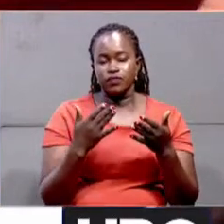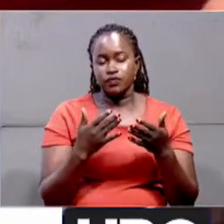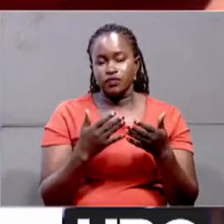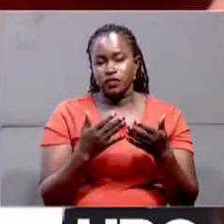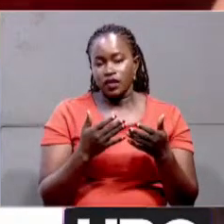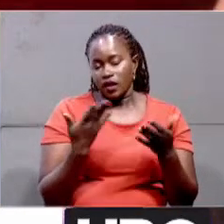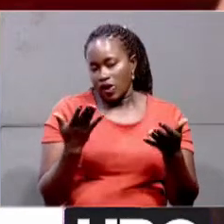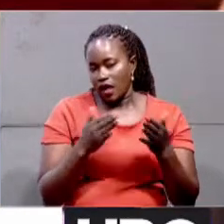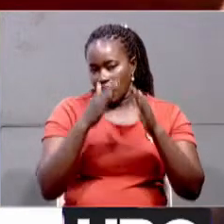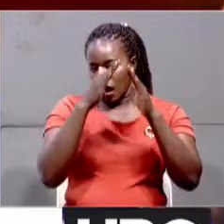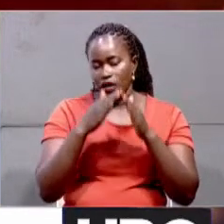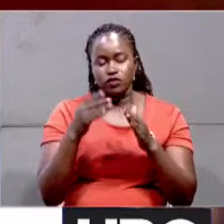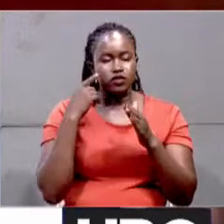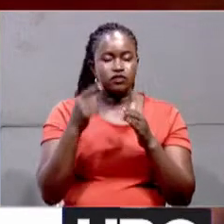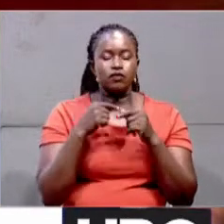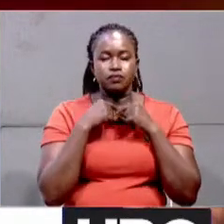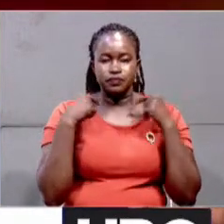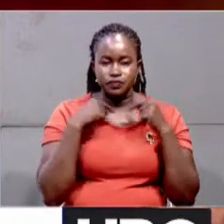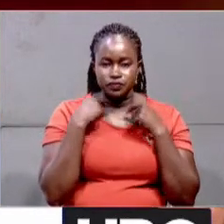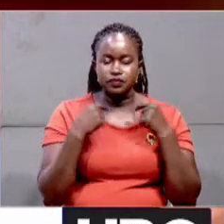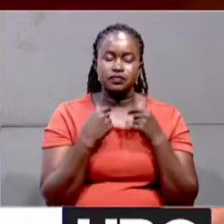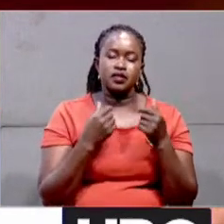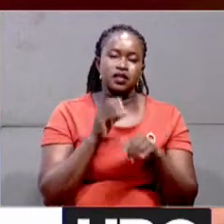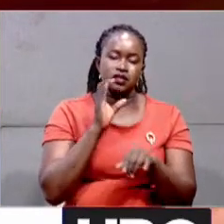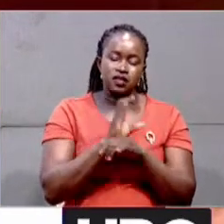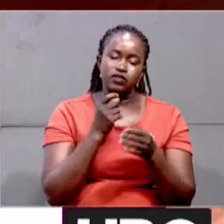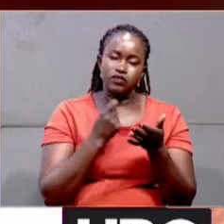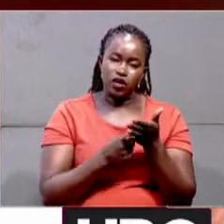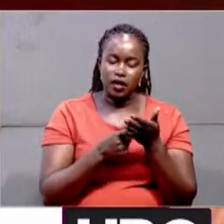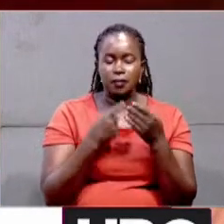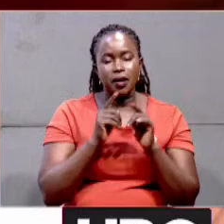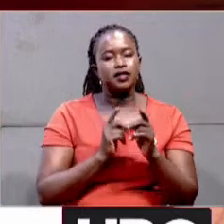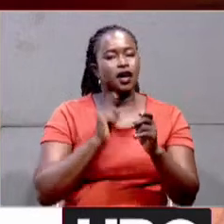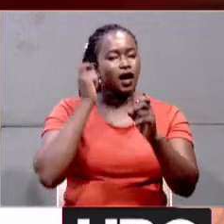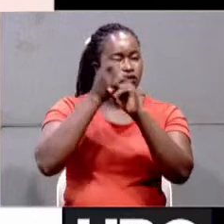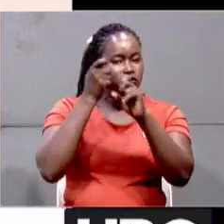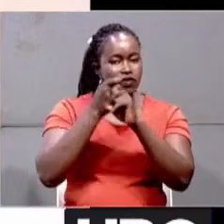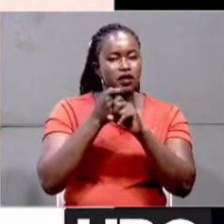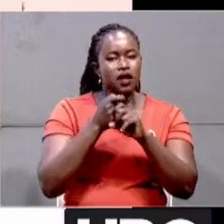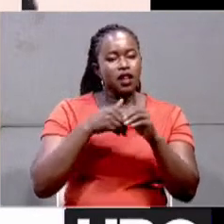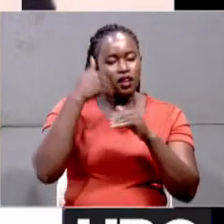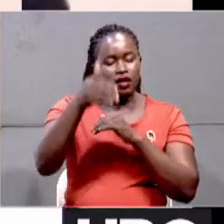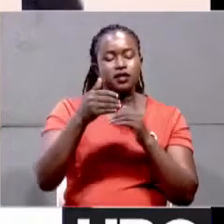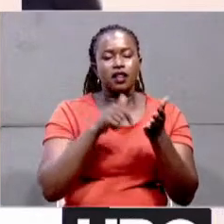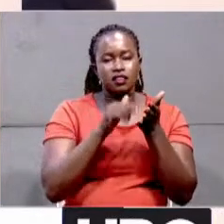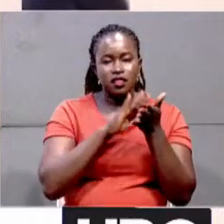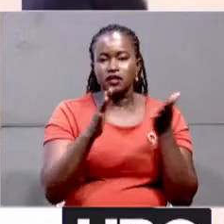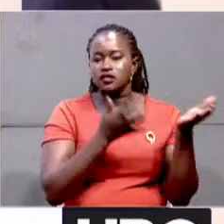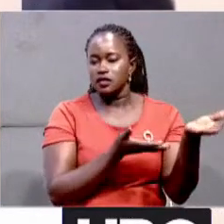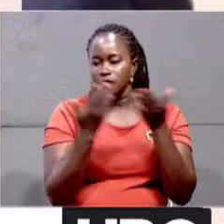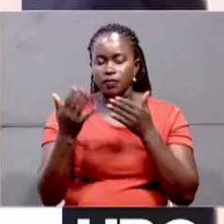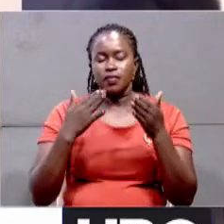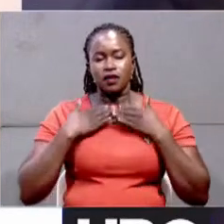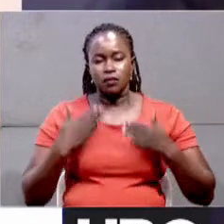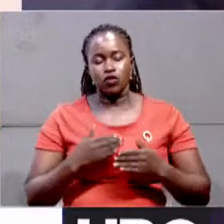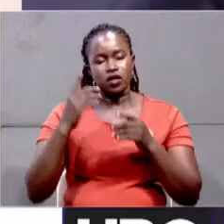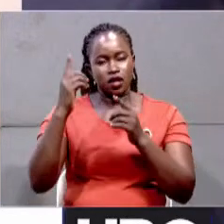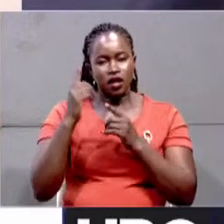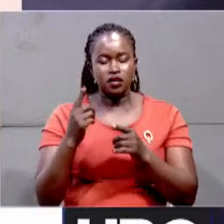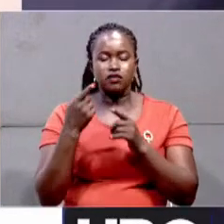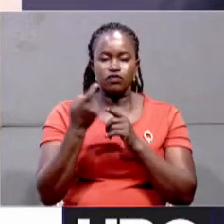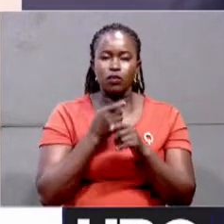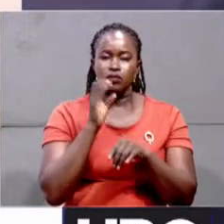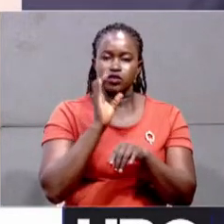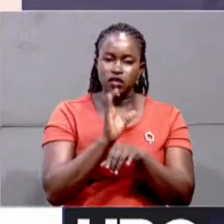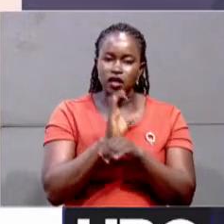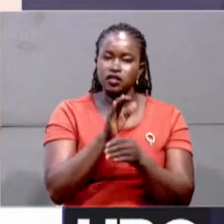House at St. Andrew's Church of Uganda. However, the iron sheets were later picked on Thursday by his bodyguards from the